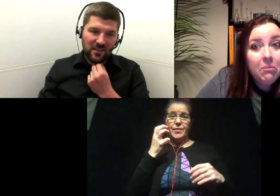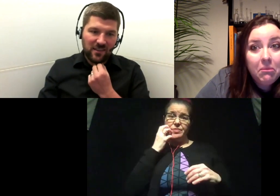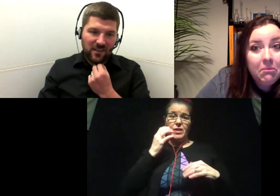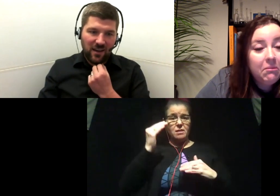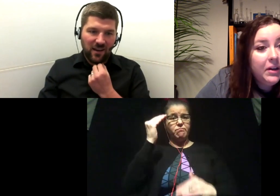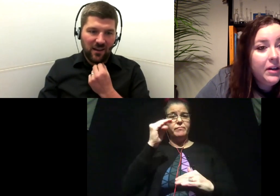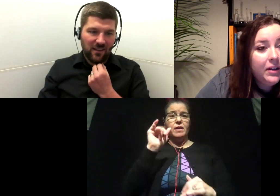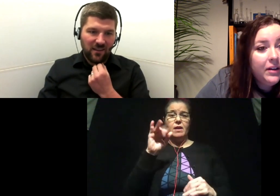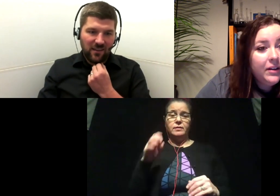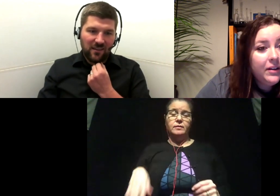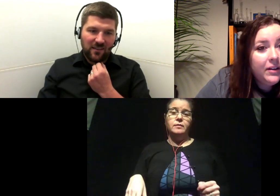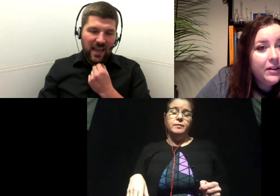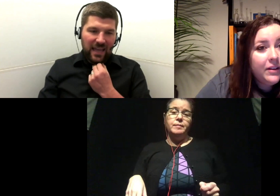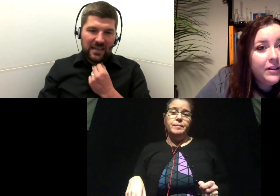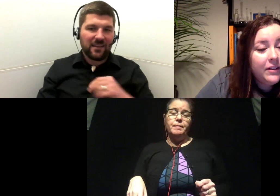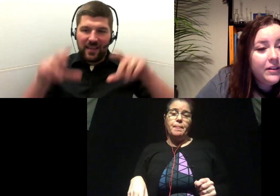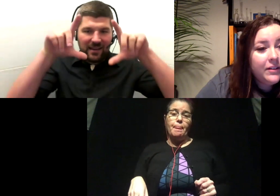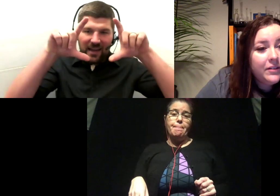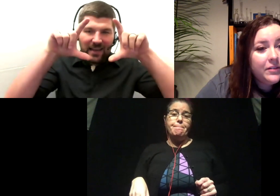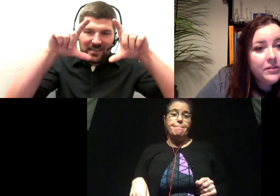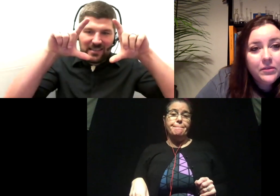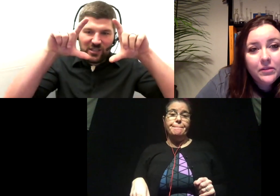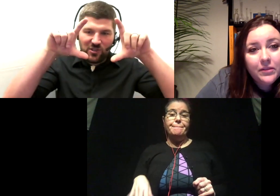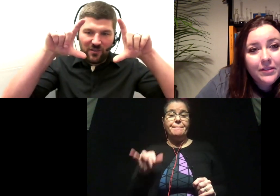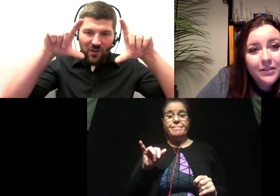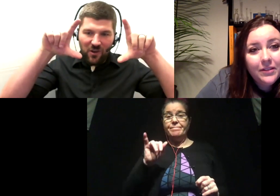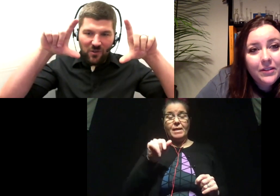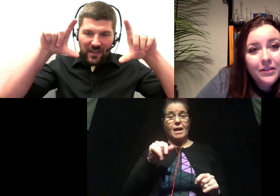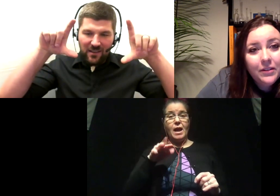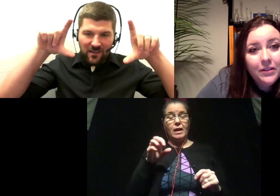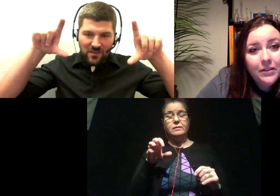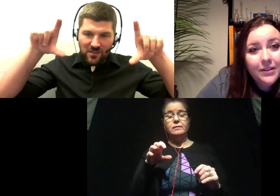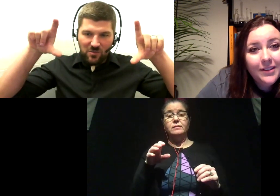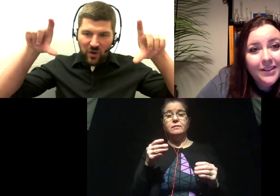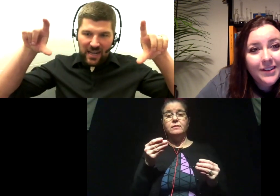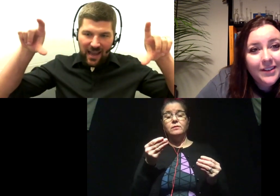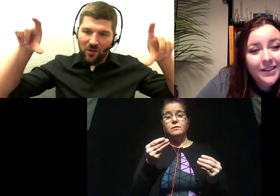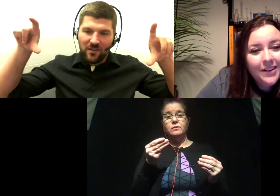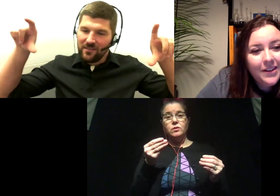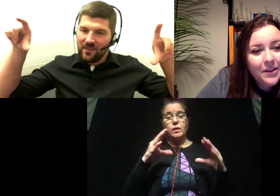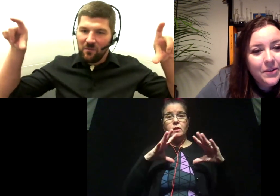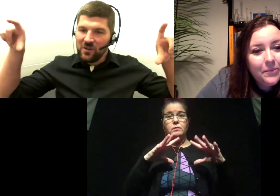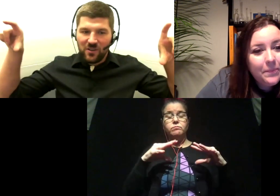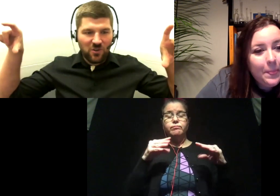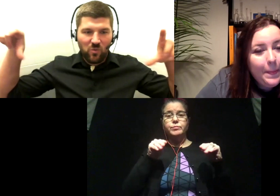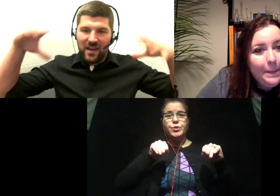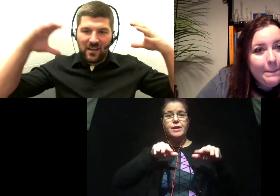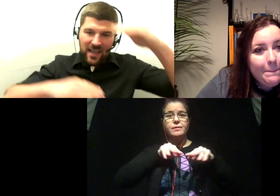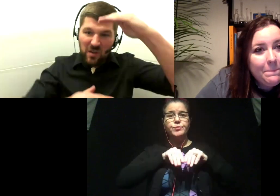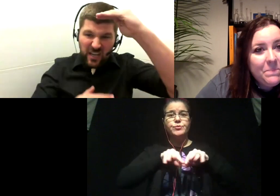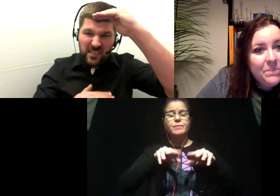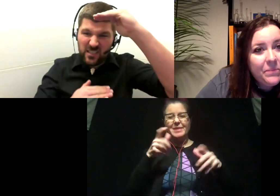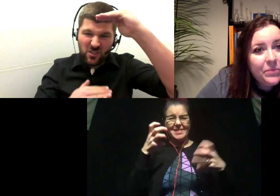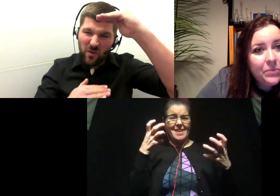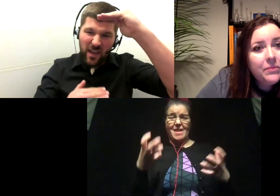ice. And that ice is slowly spreading out under its own weight, because